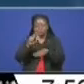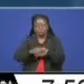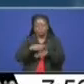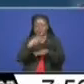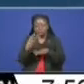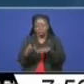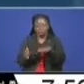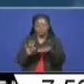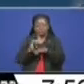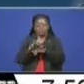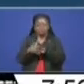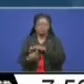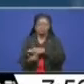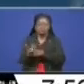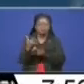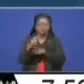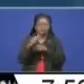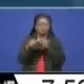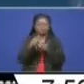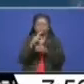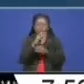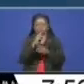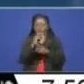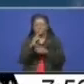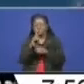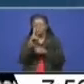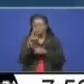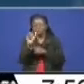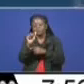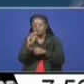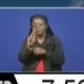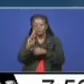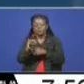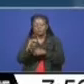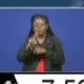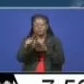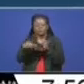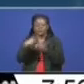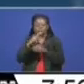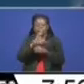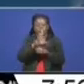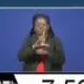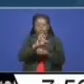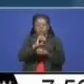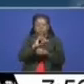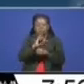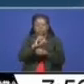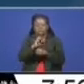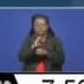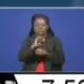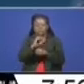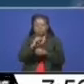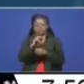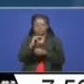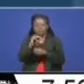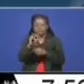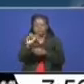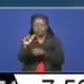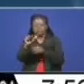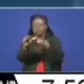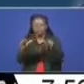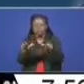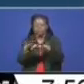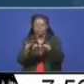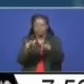early morning, somewhere around 1-2 a.m. around the Louisiana area. But as it moves inland, it will dissipate quite rapidly. Nevertheless,